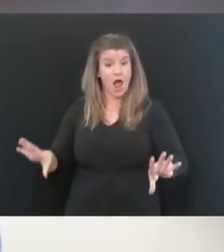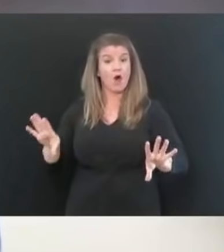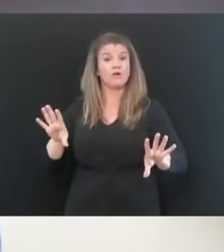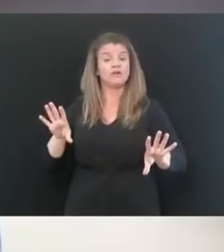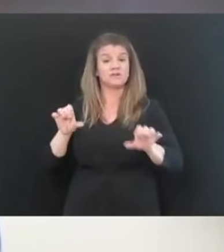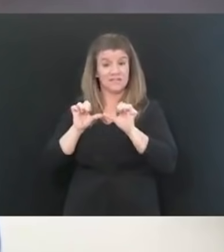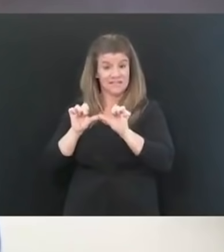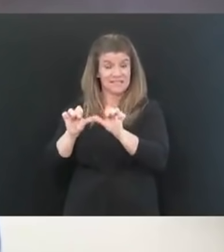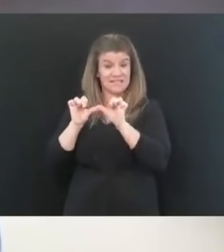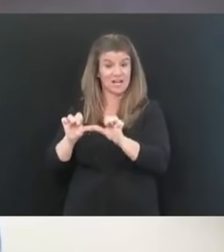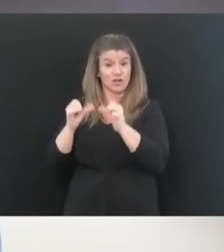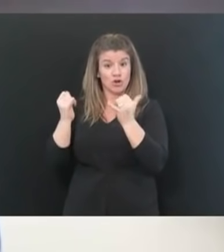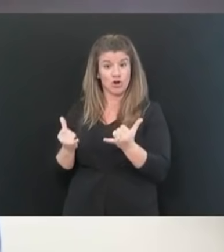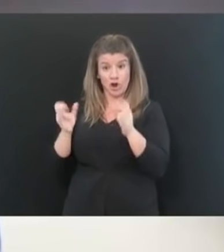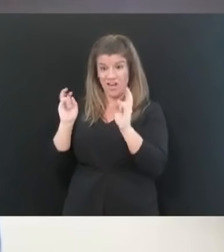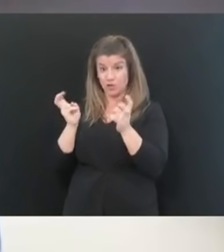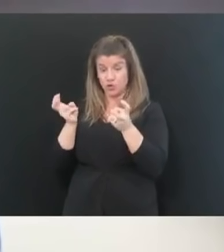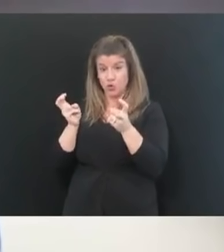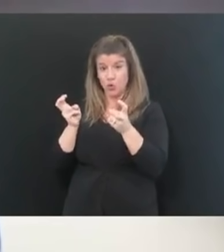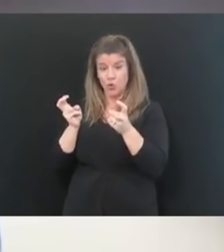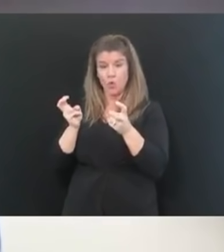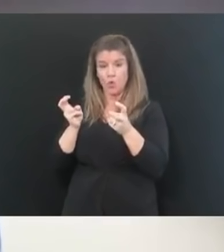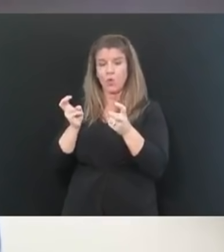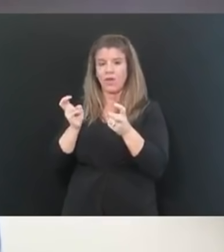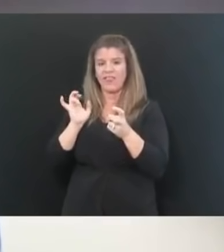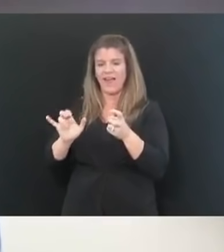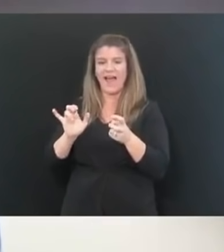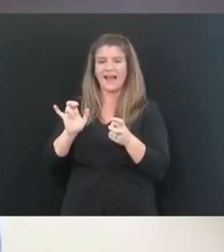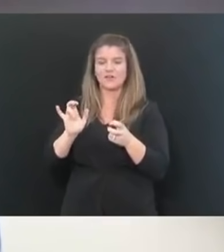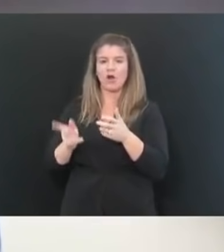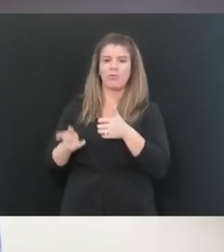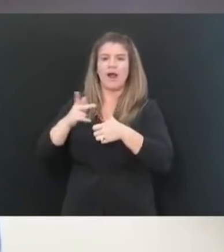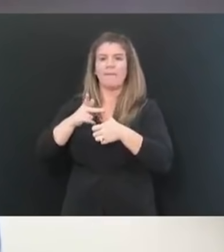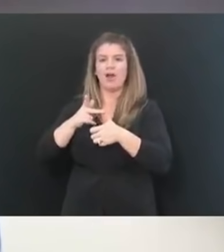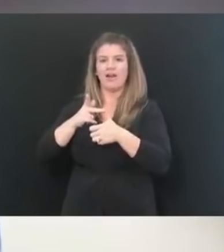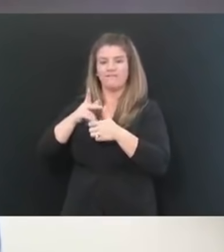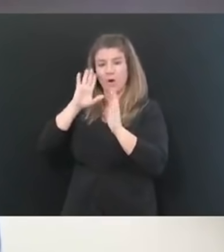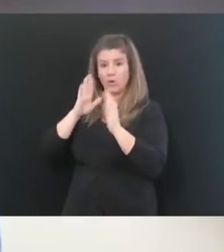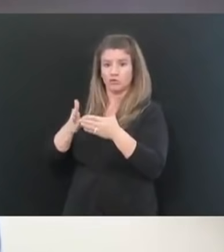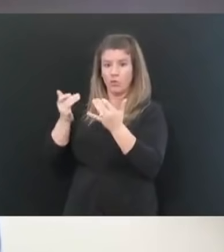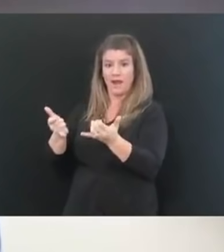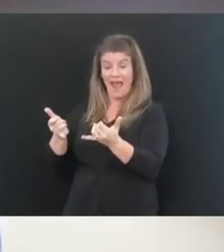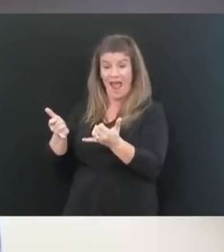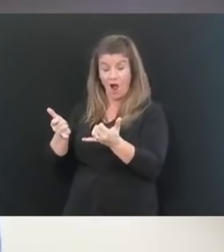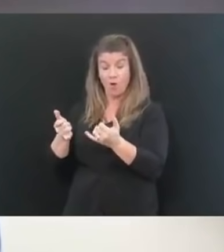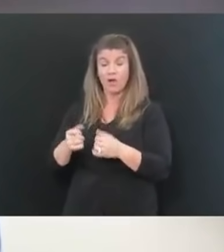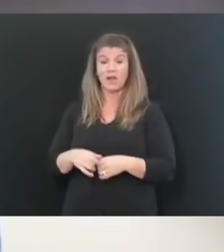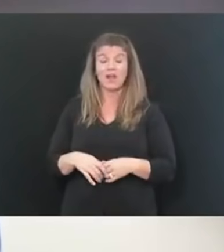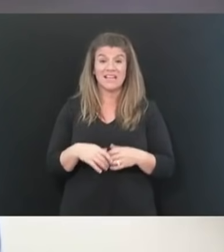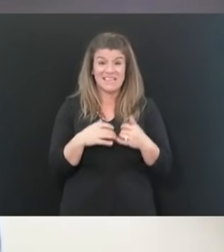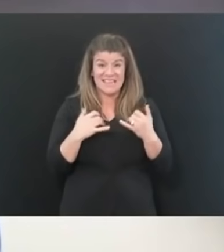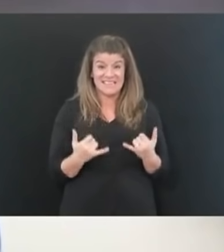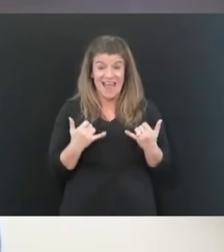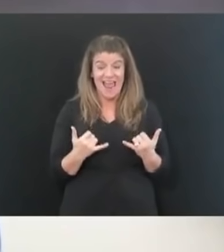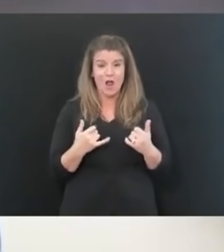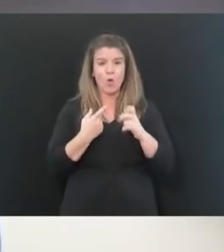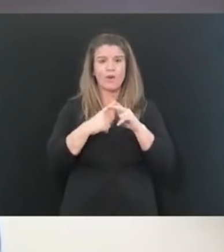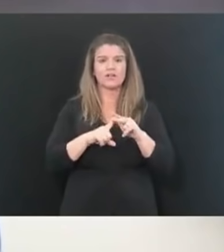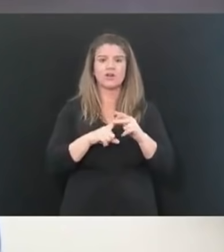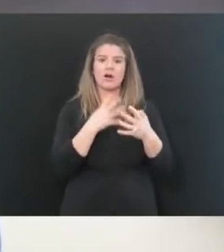be our current issue of primary issue. And as of today, we start with prison